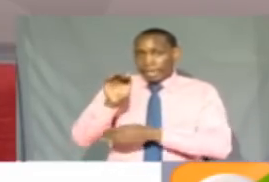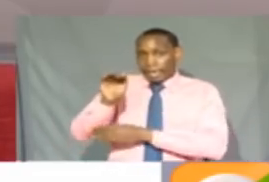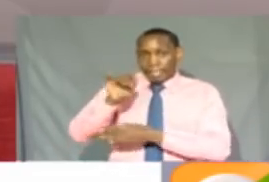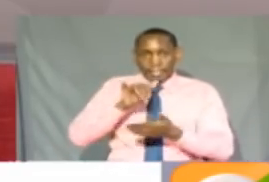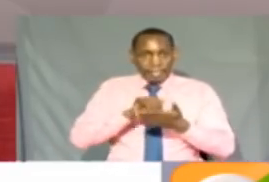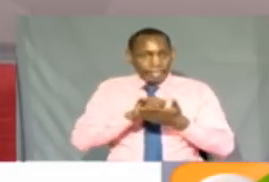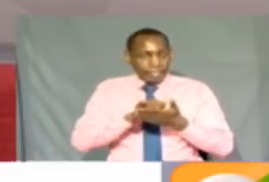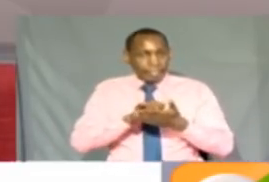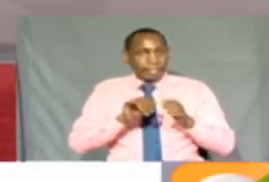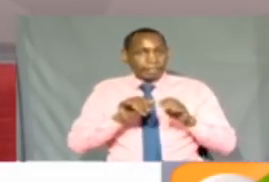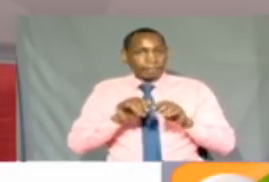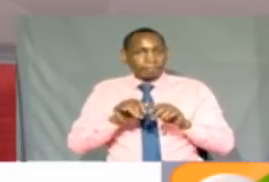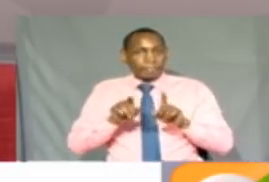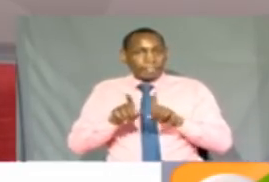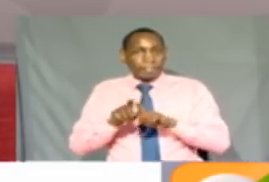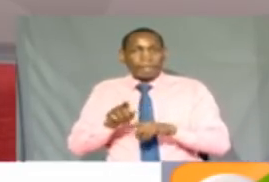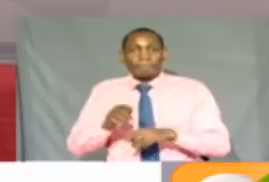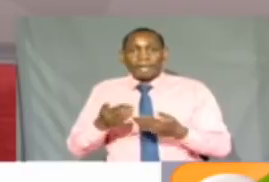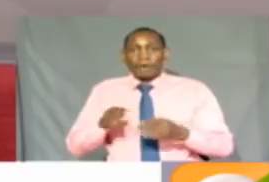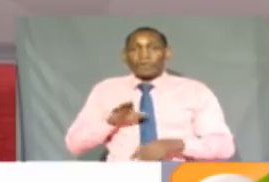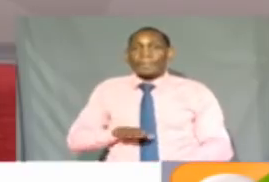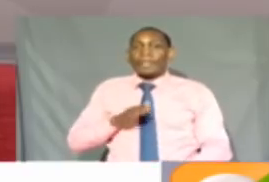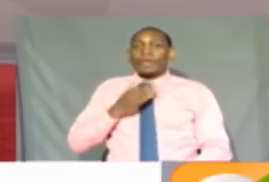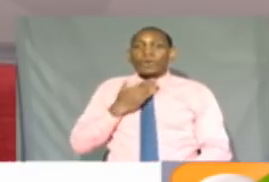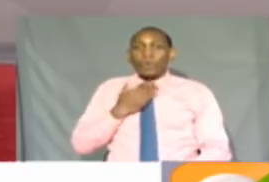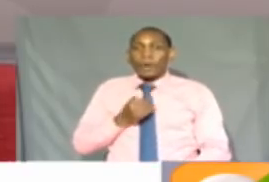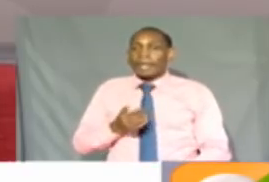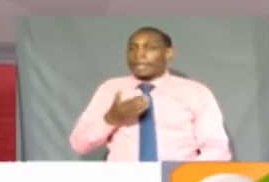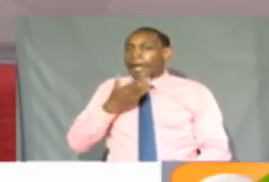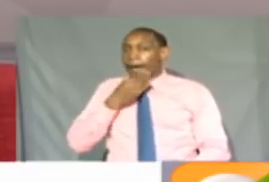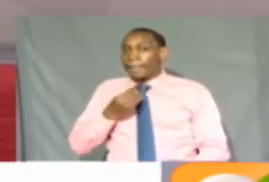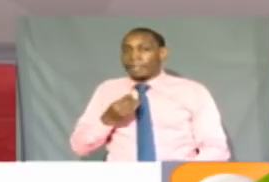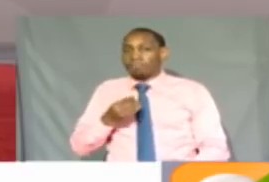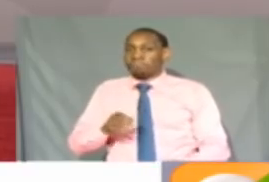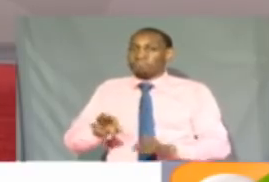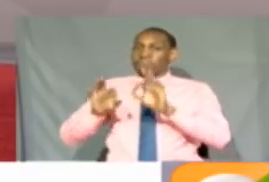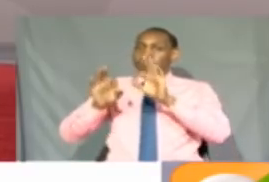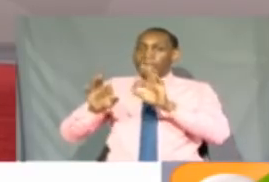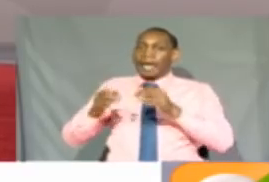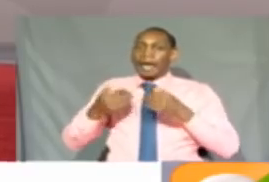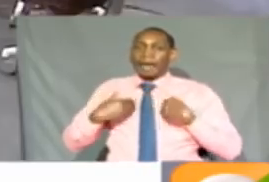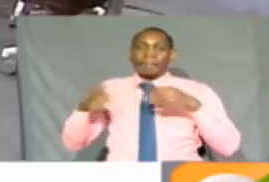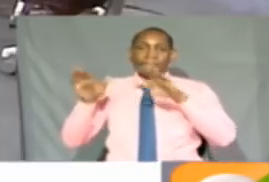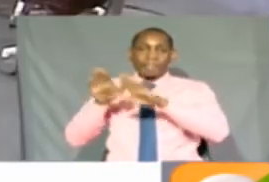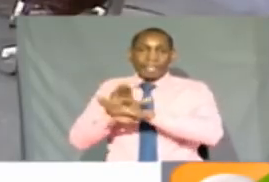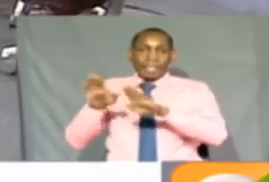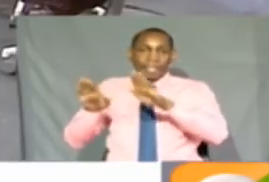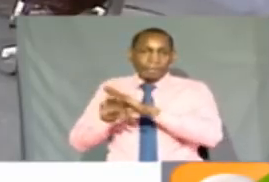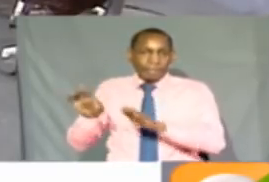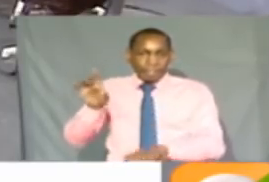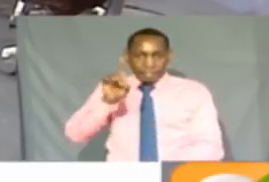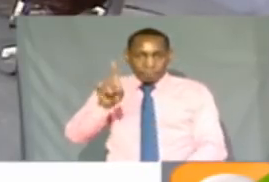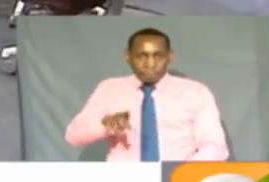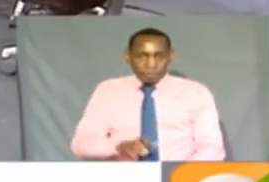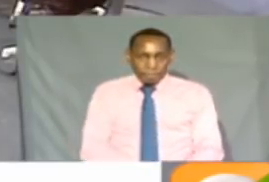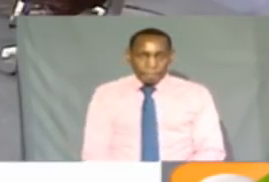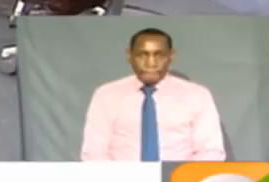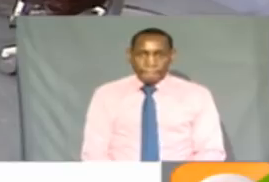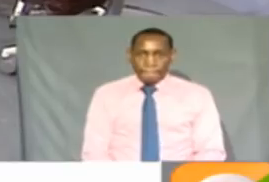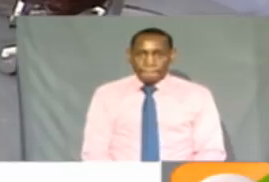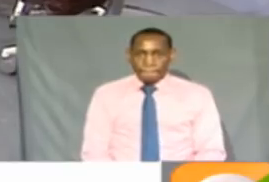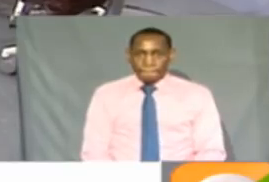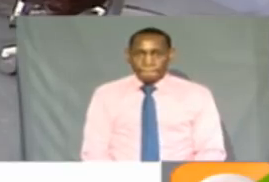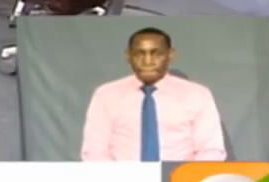that, or they want to see a fully made man at this stage? You know, when a